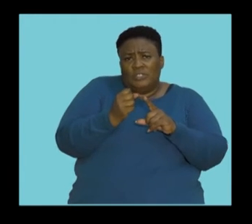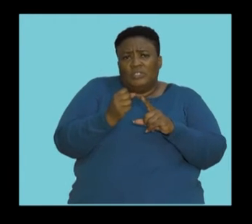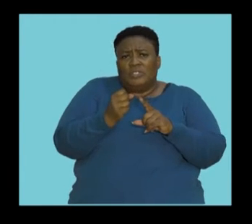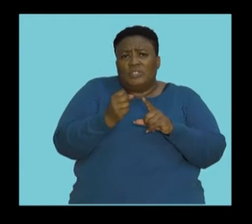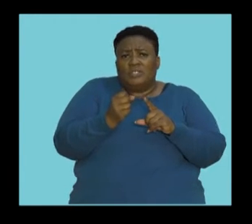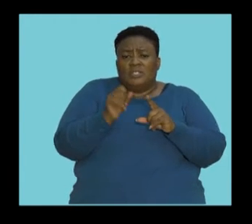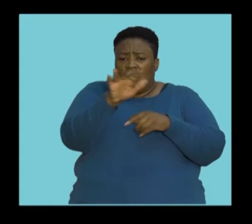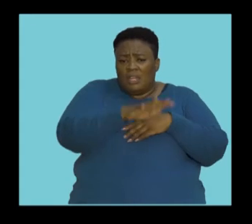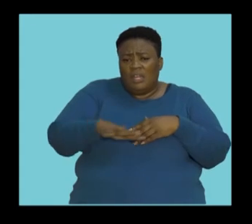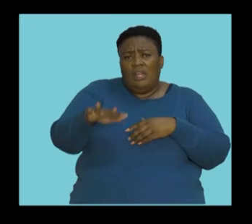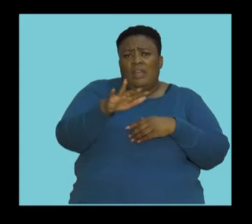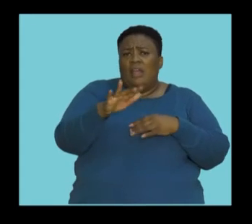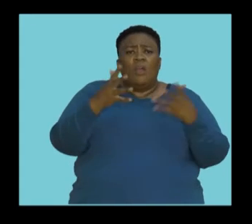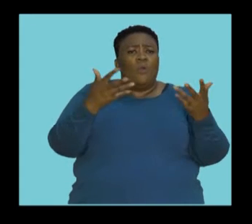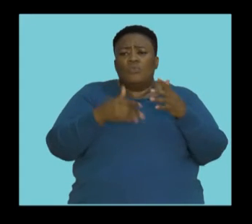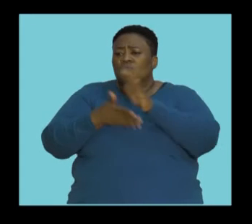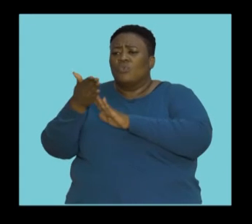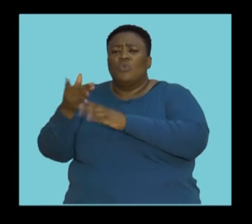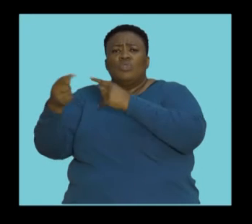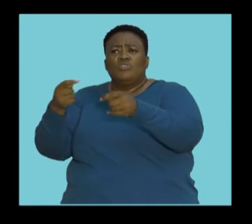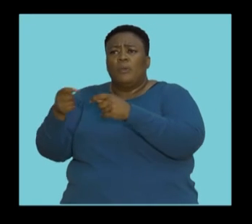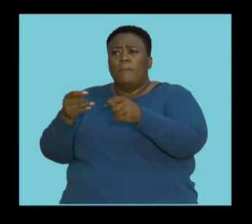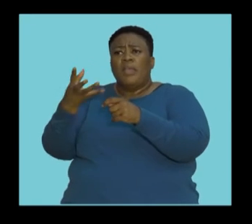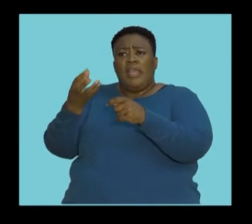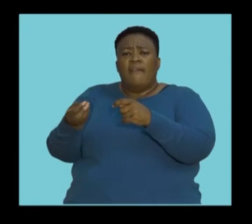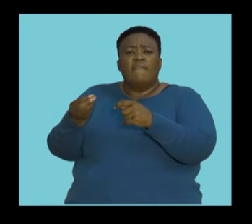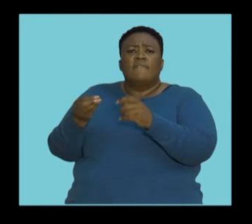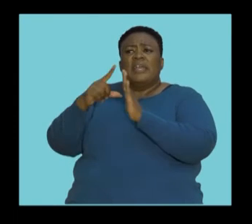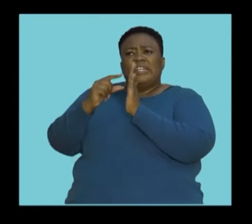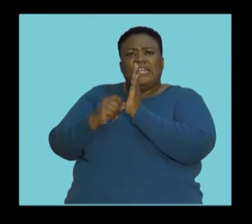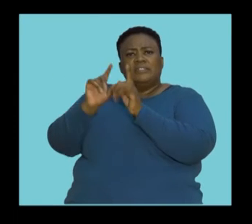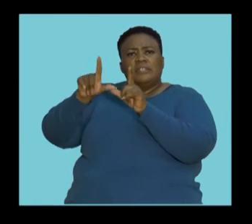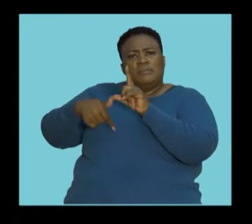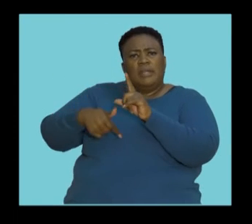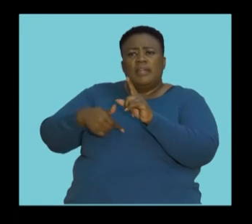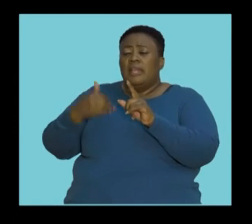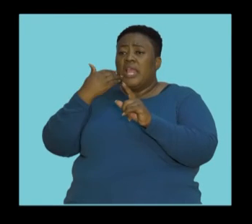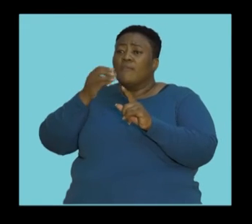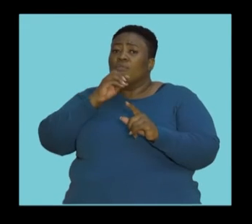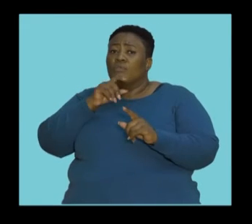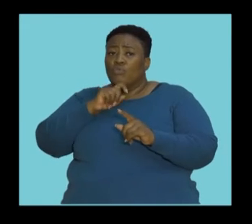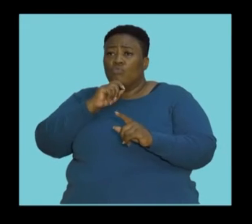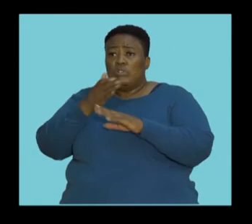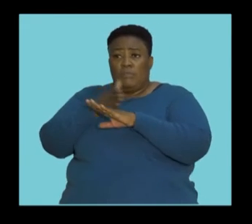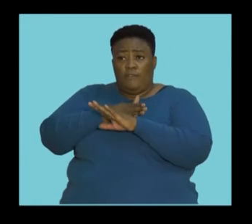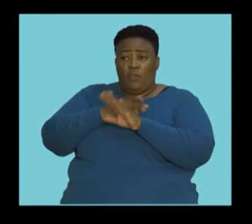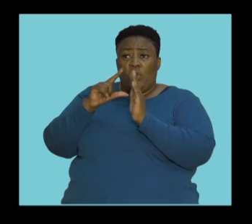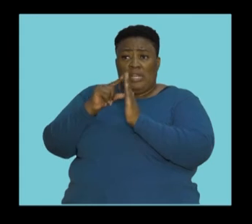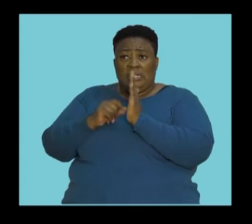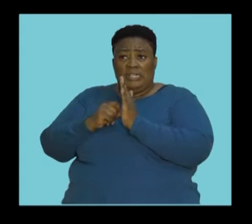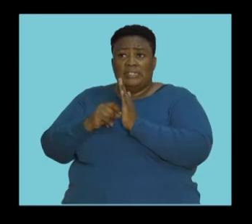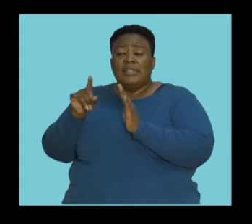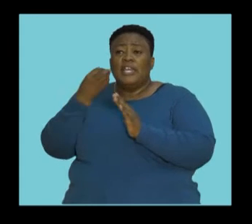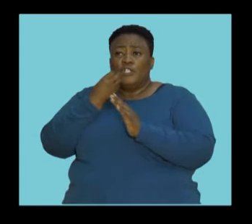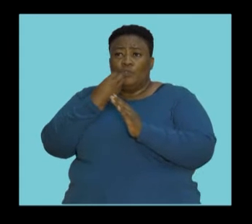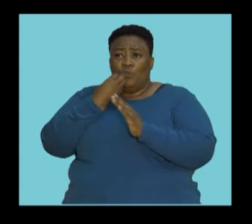storage. So we find that if you go to a supermarket and if it has a sell-by date, and if that is not consumed before